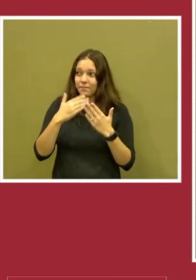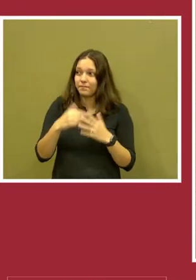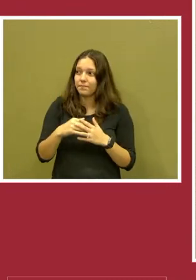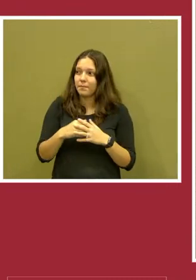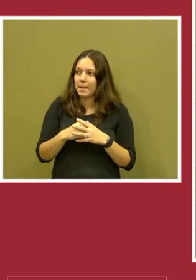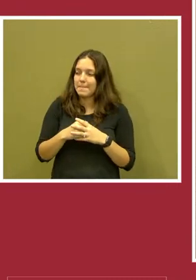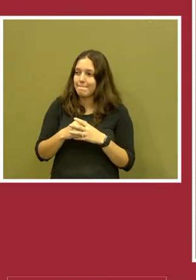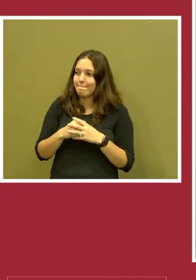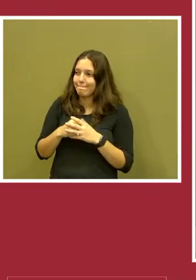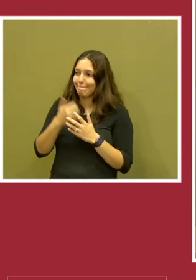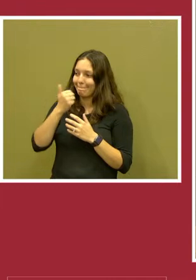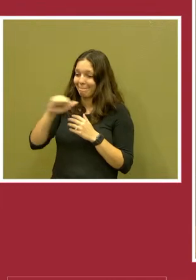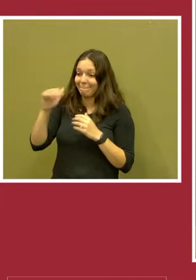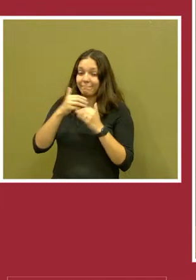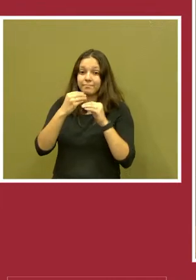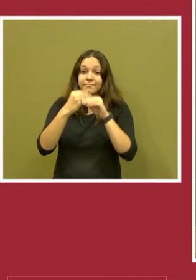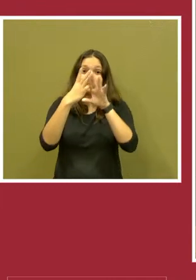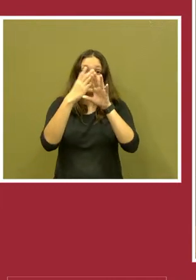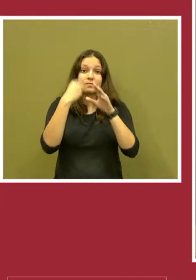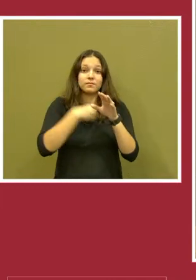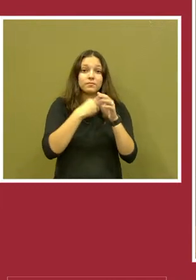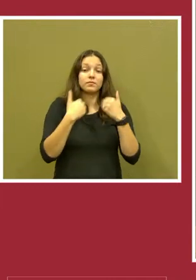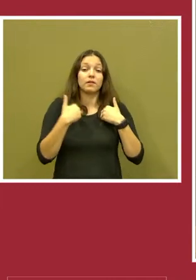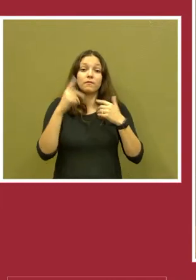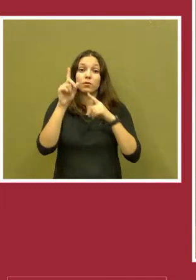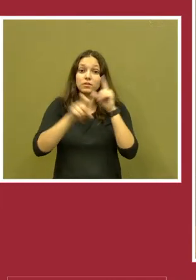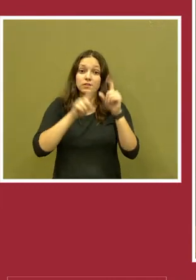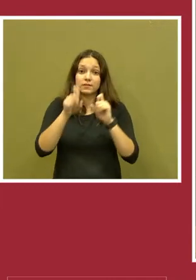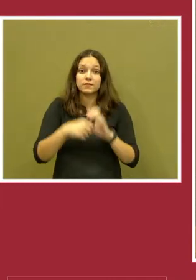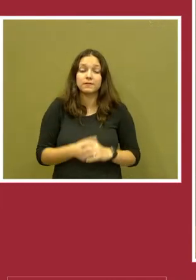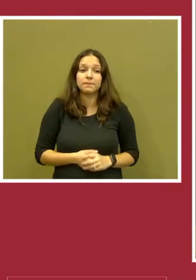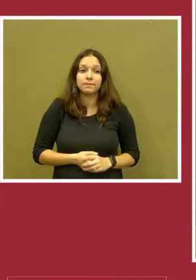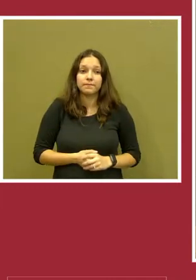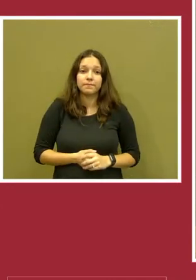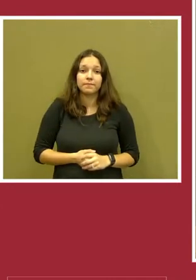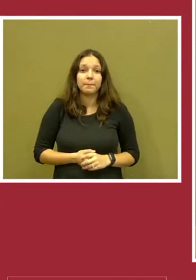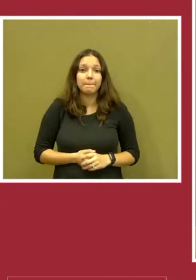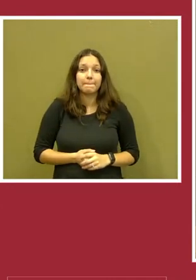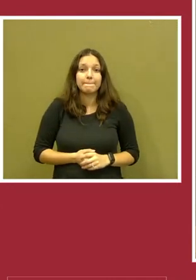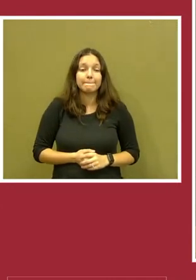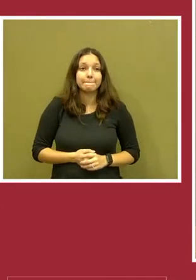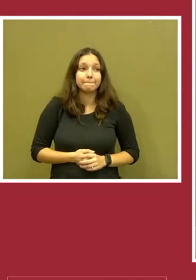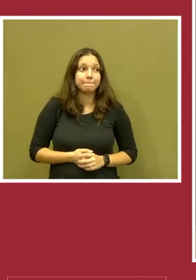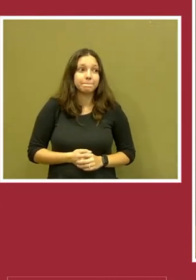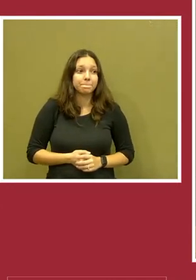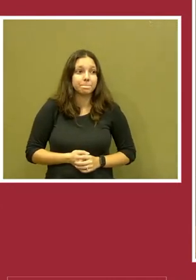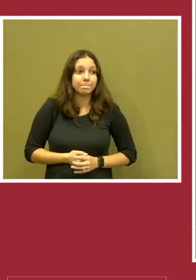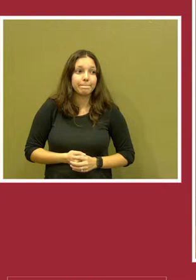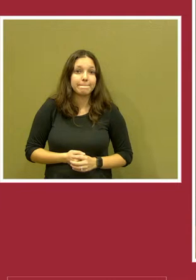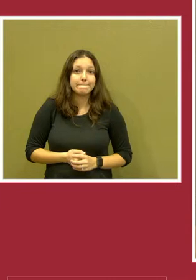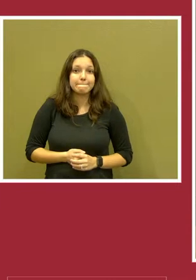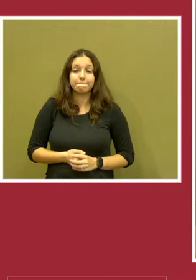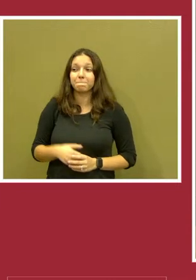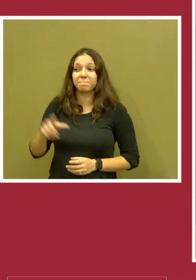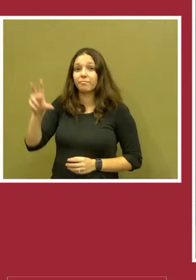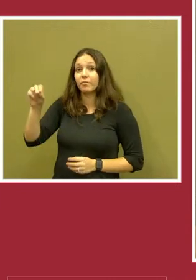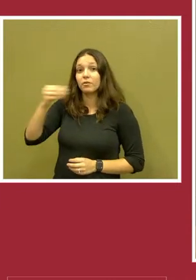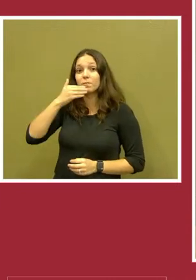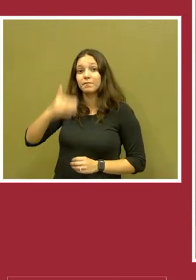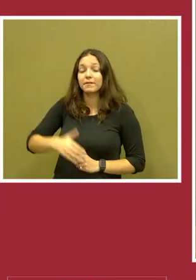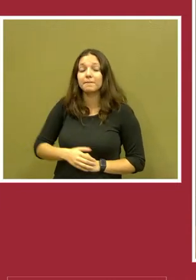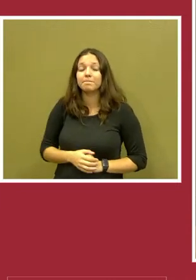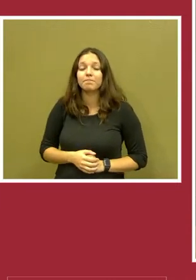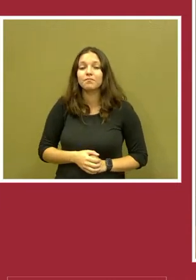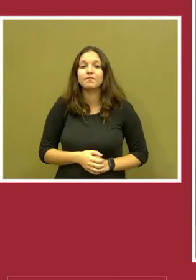Any of our remote members have any questions? No, thank you.